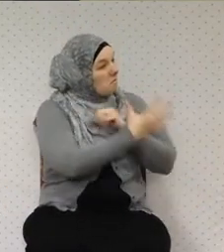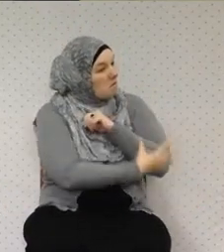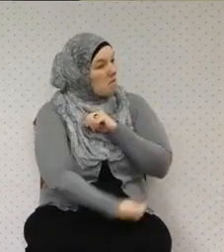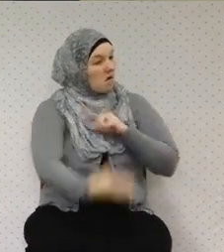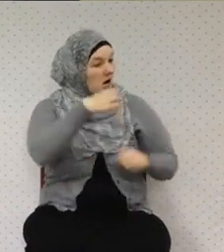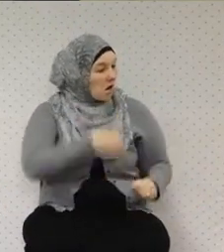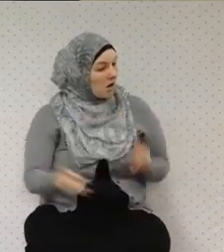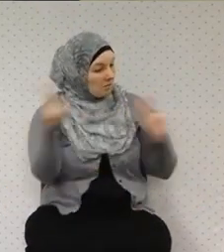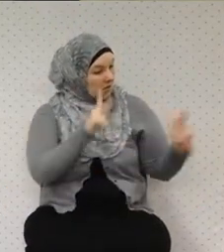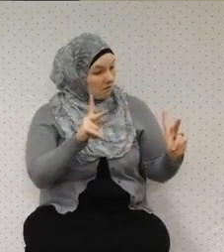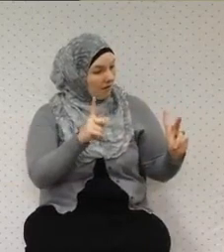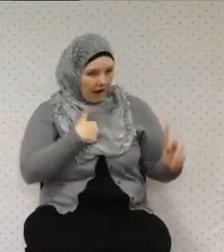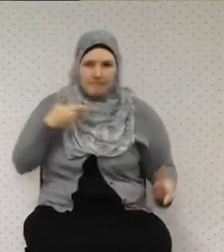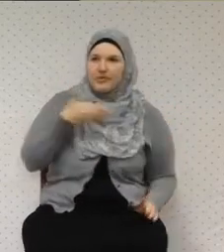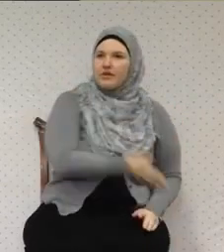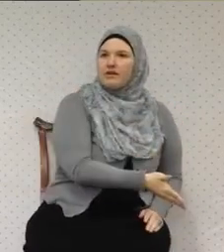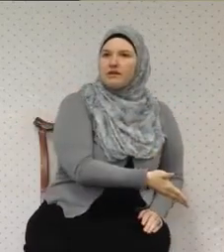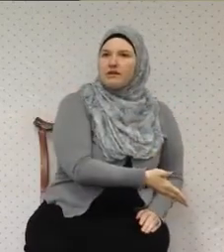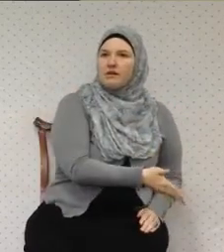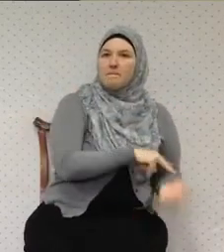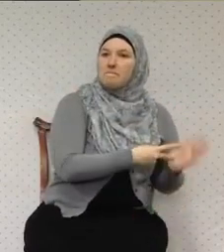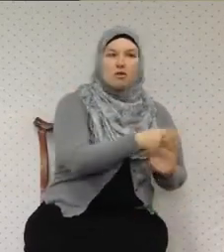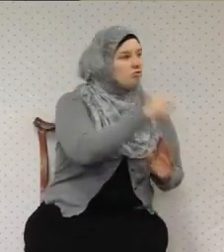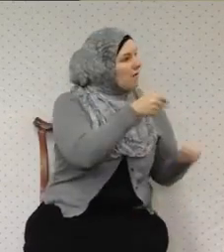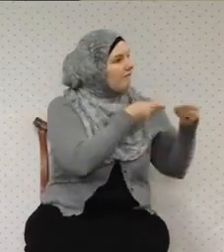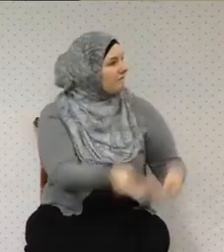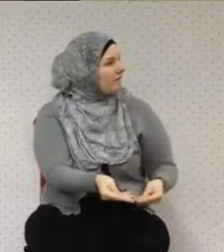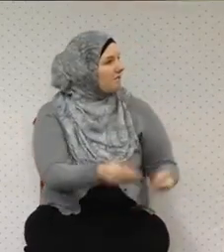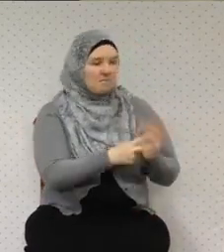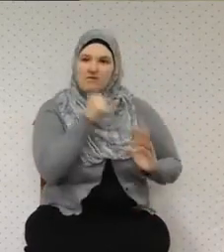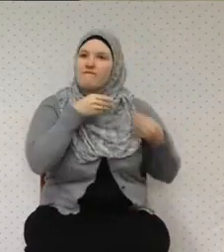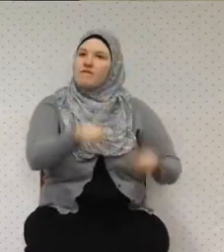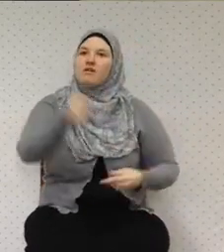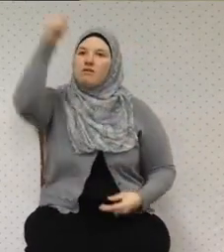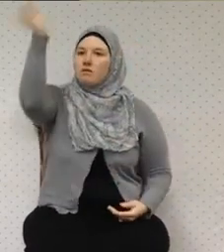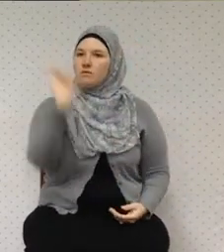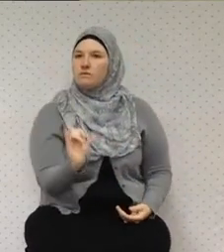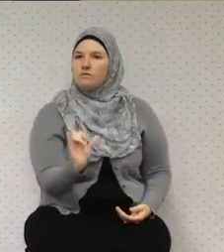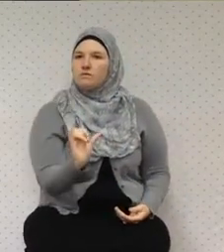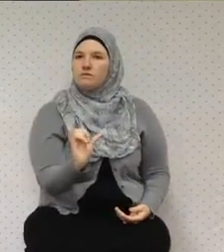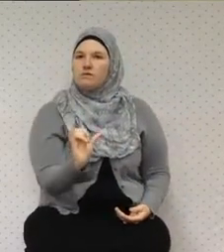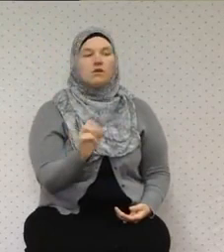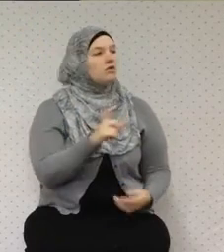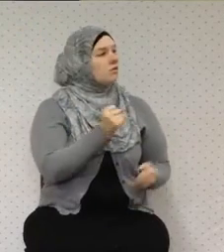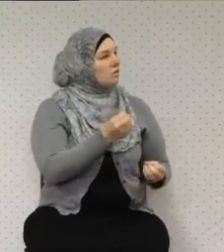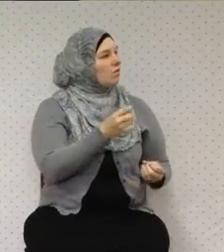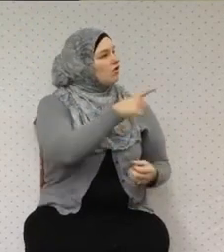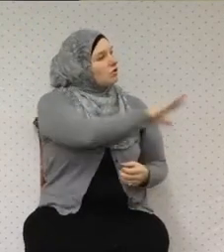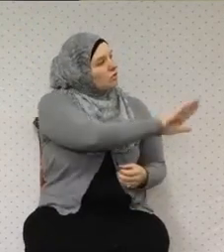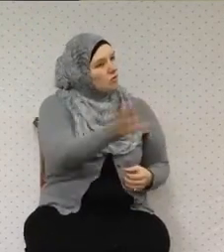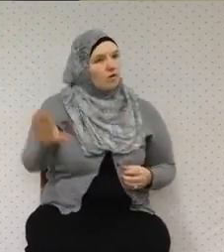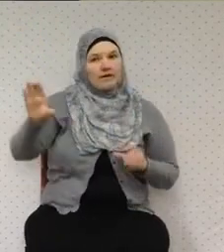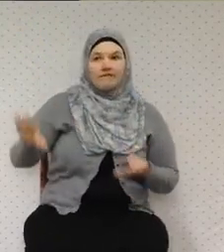This is the connection between claiming to believe and acting our